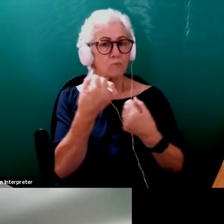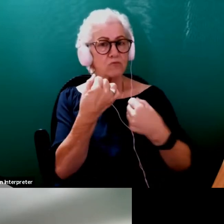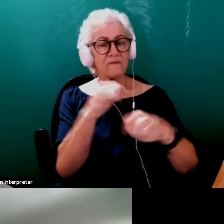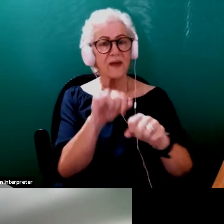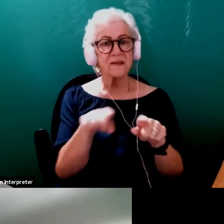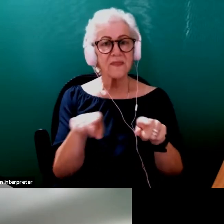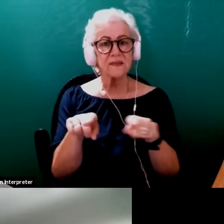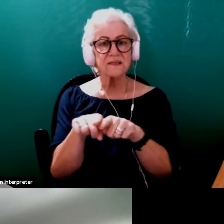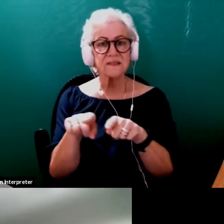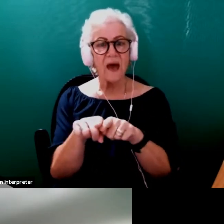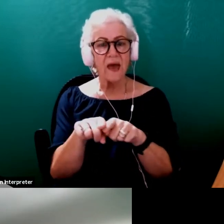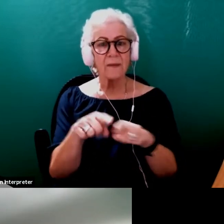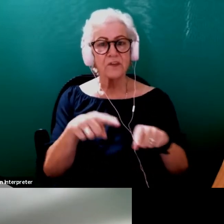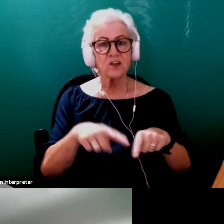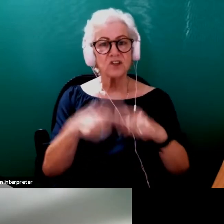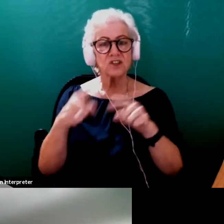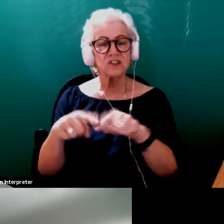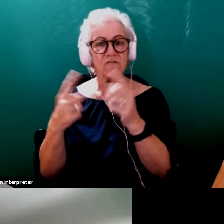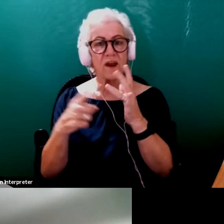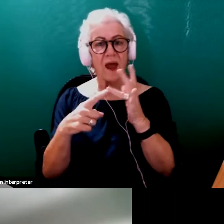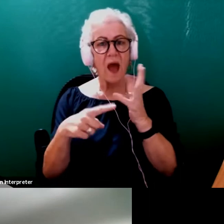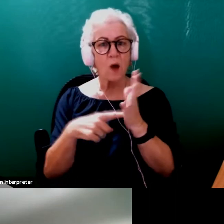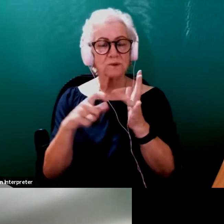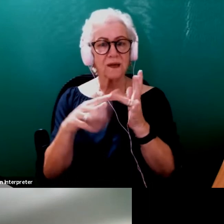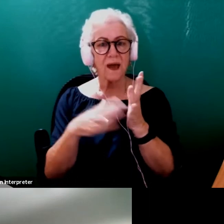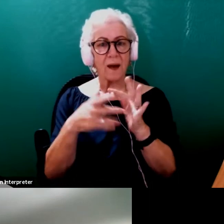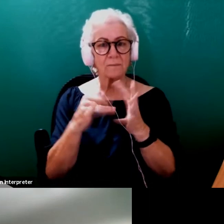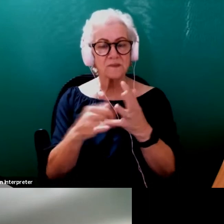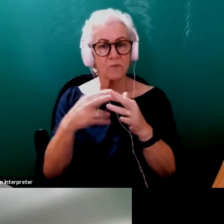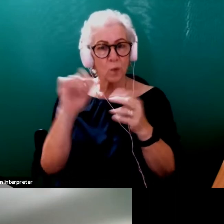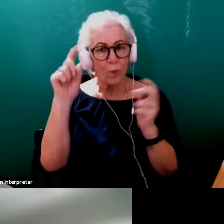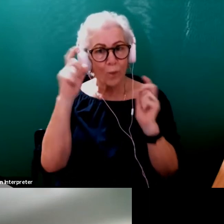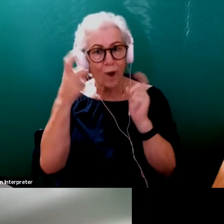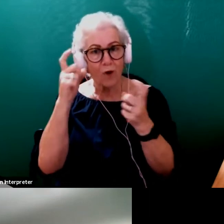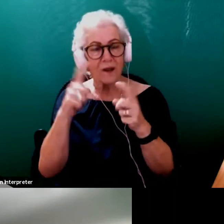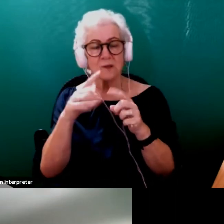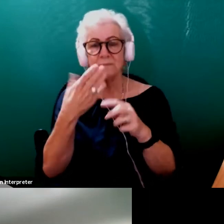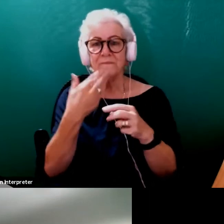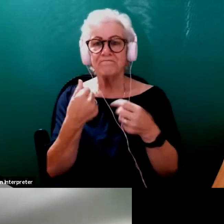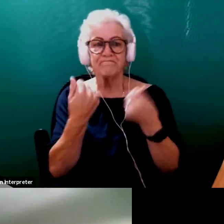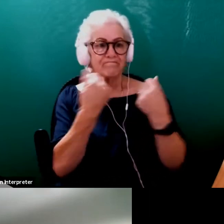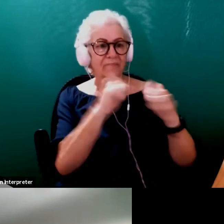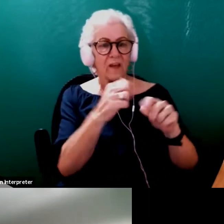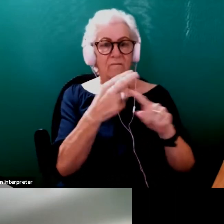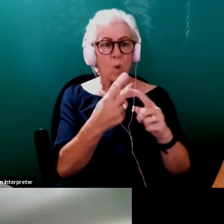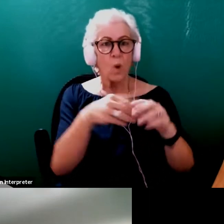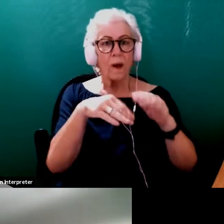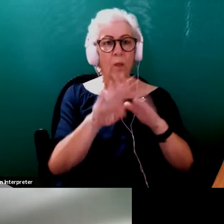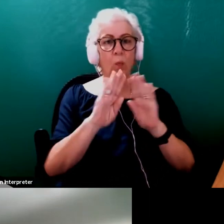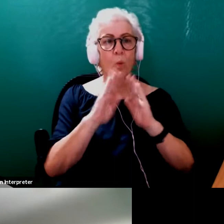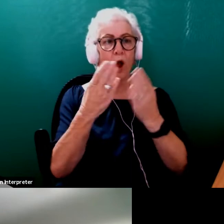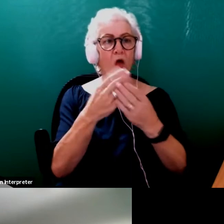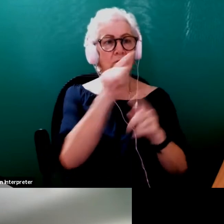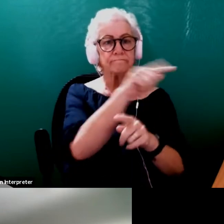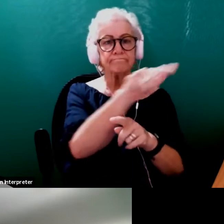same kinds of outcomes of concern, more or less, from happening elsewhere in the world that is the point of origin,